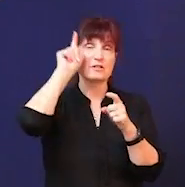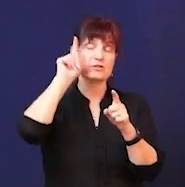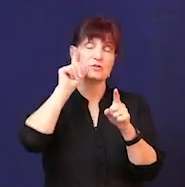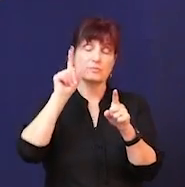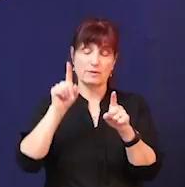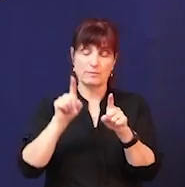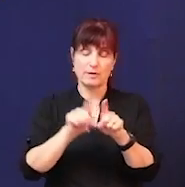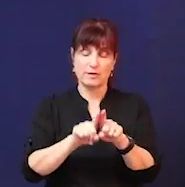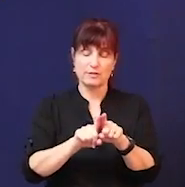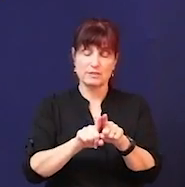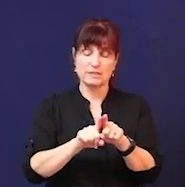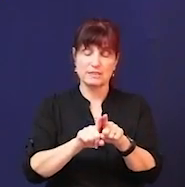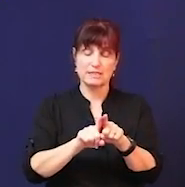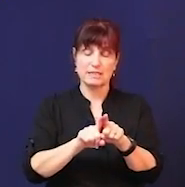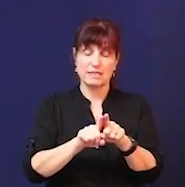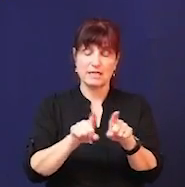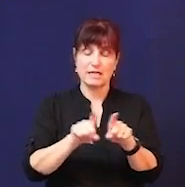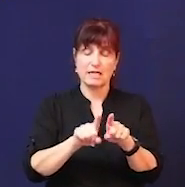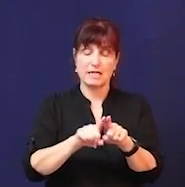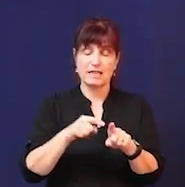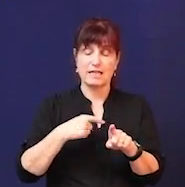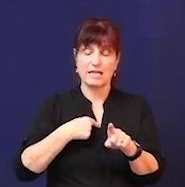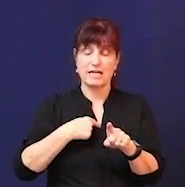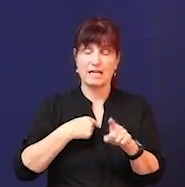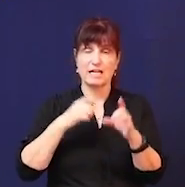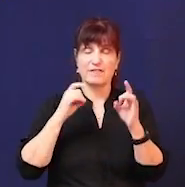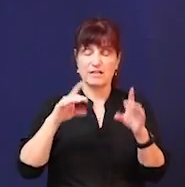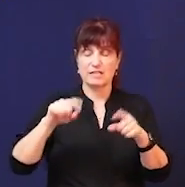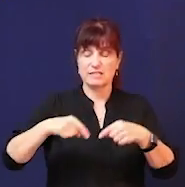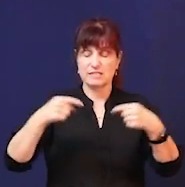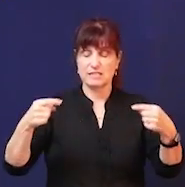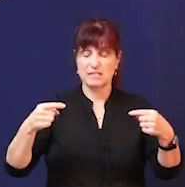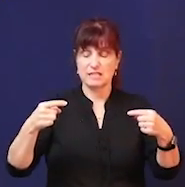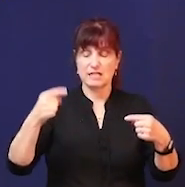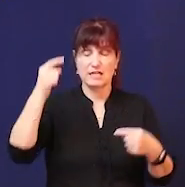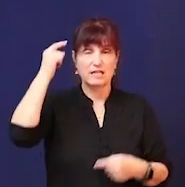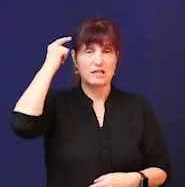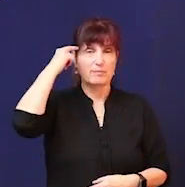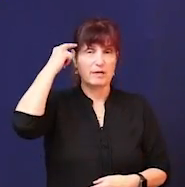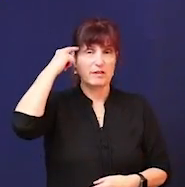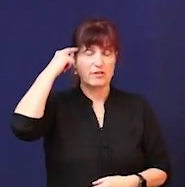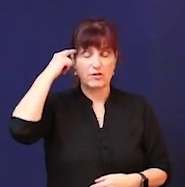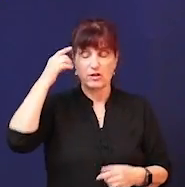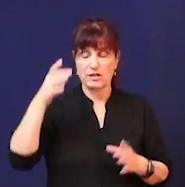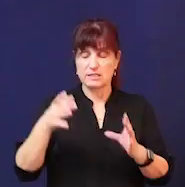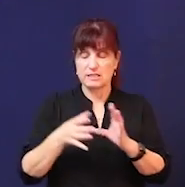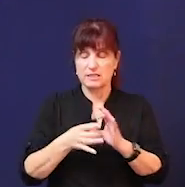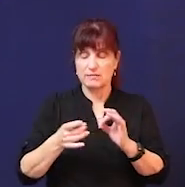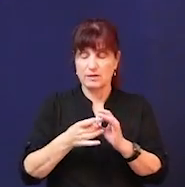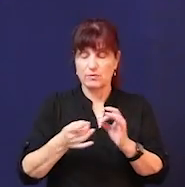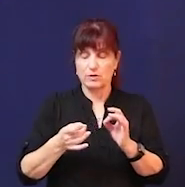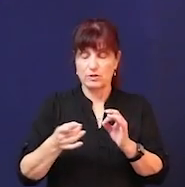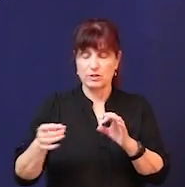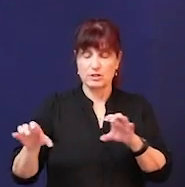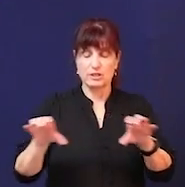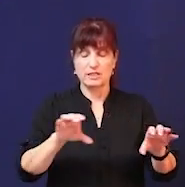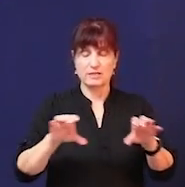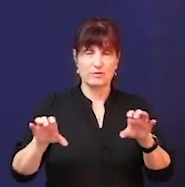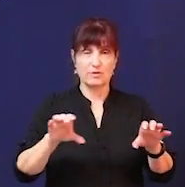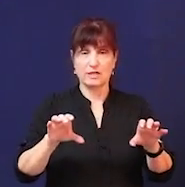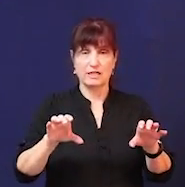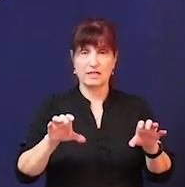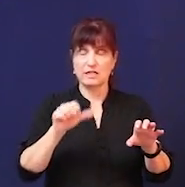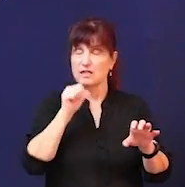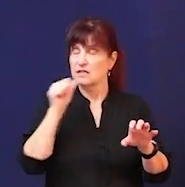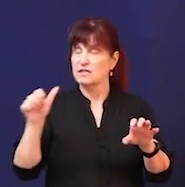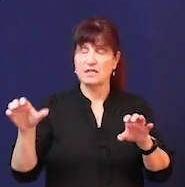and to you, my brothers and sisters, that I have greatly sinned in my thoughts and in my words, in what